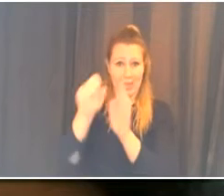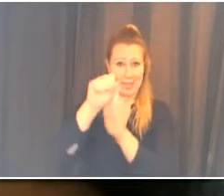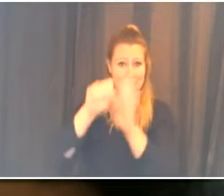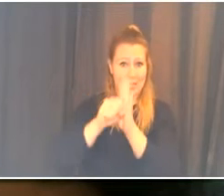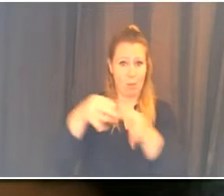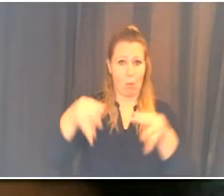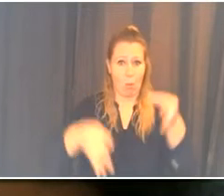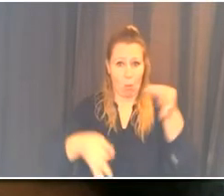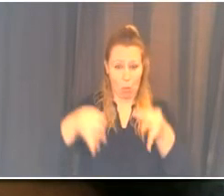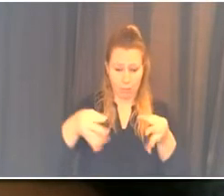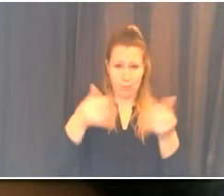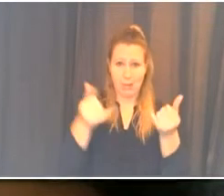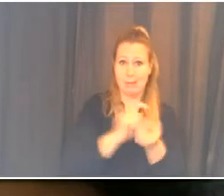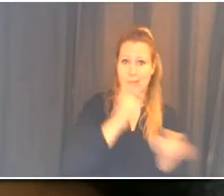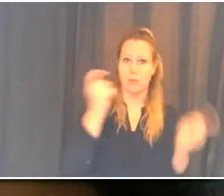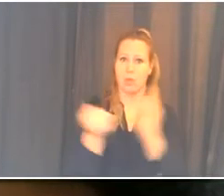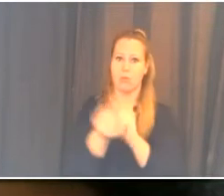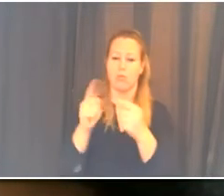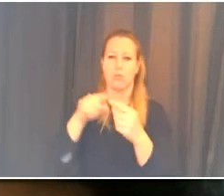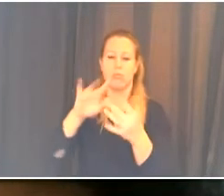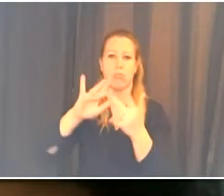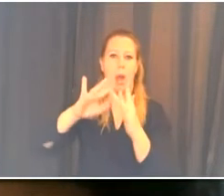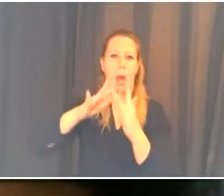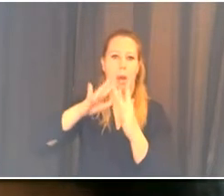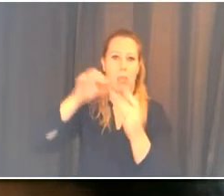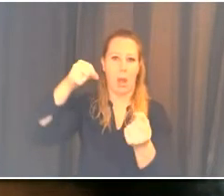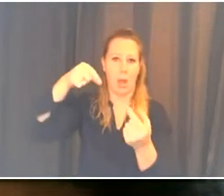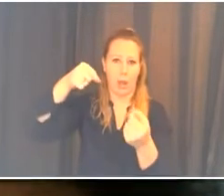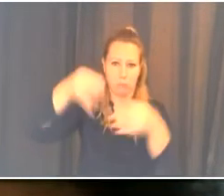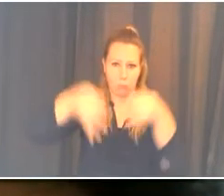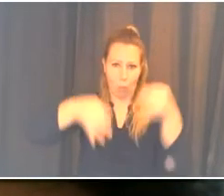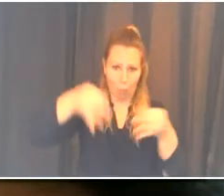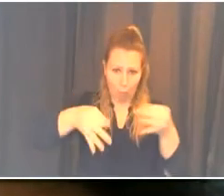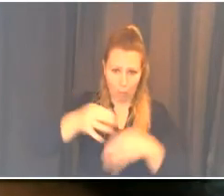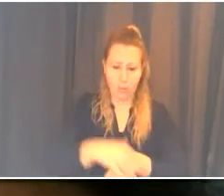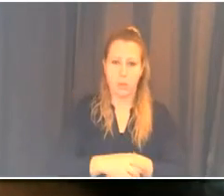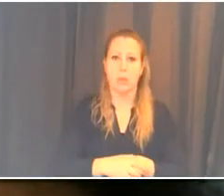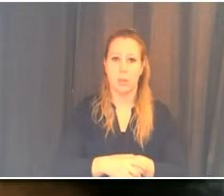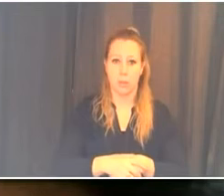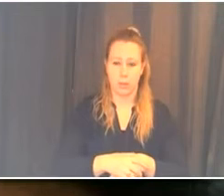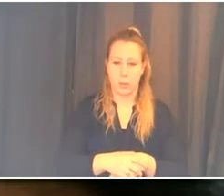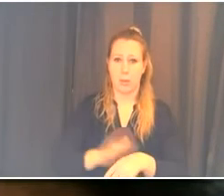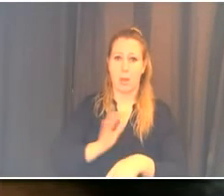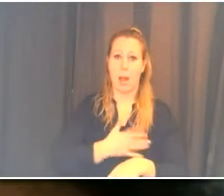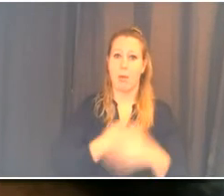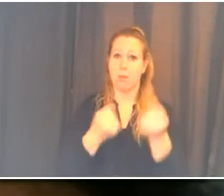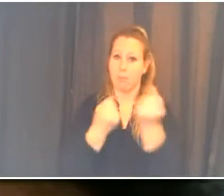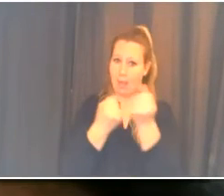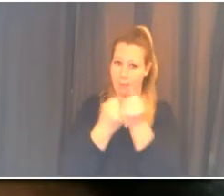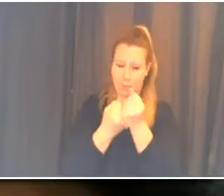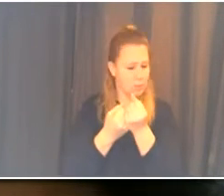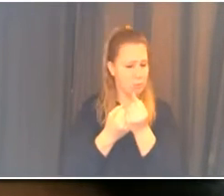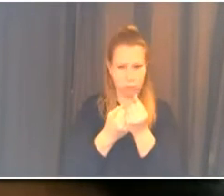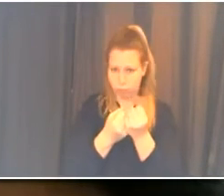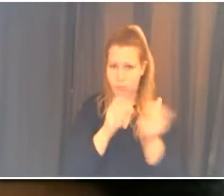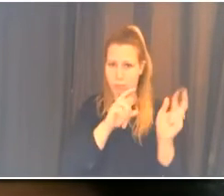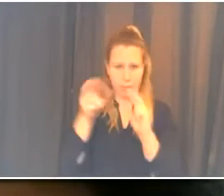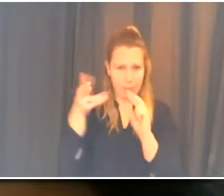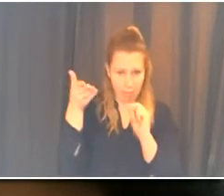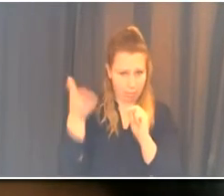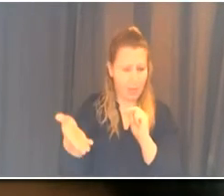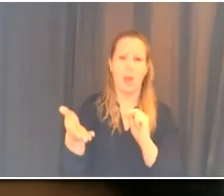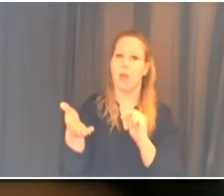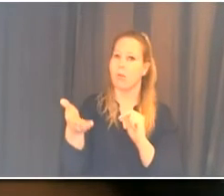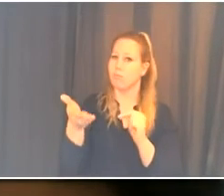very first day that the virtual courts went into operation uh the stress of the pandemic has escalated tension and violence due to